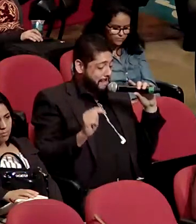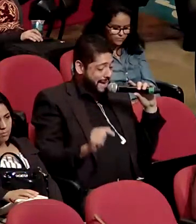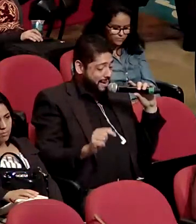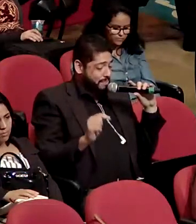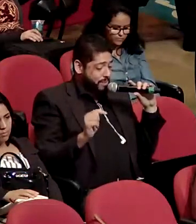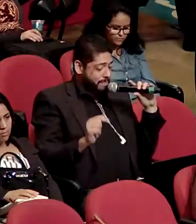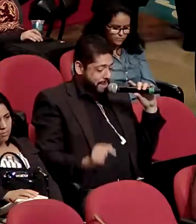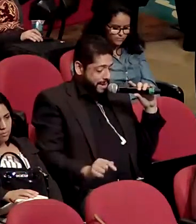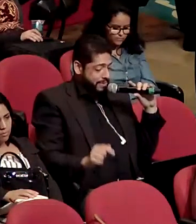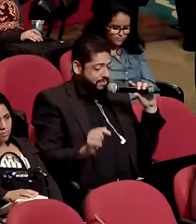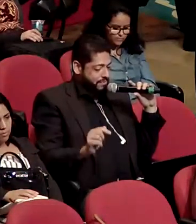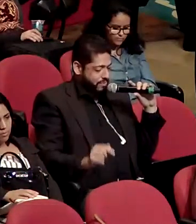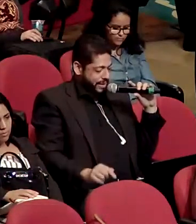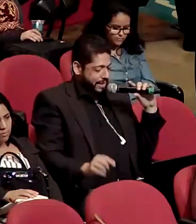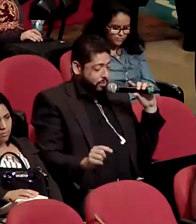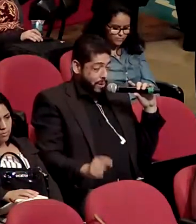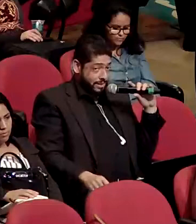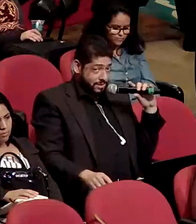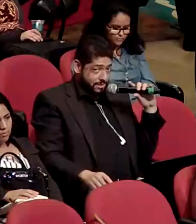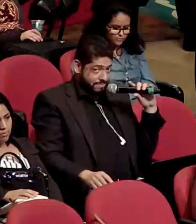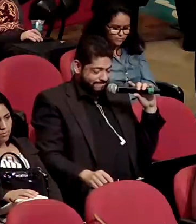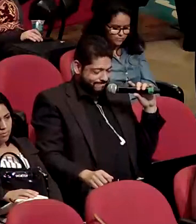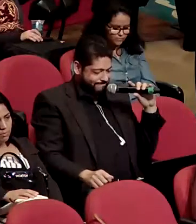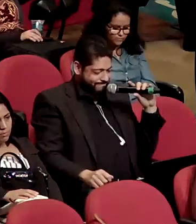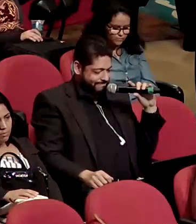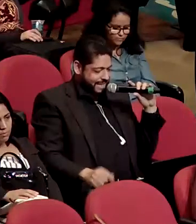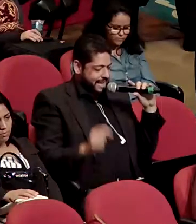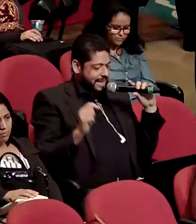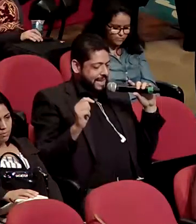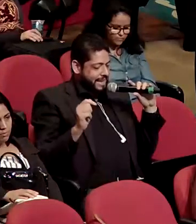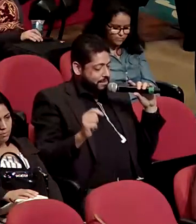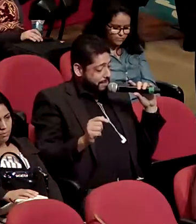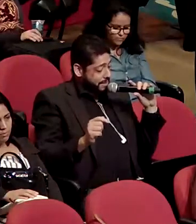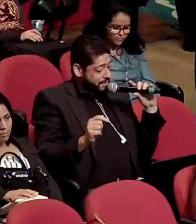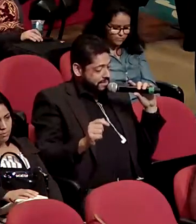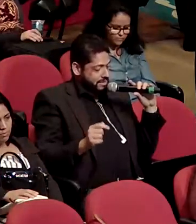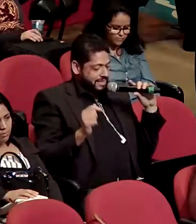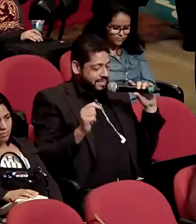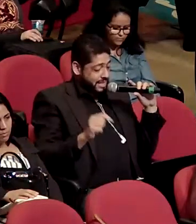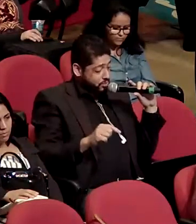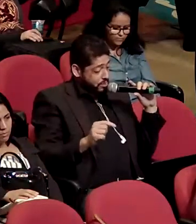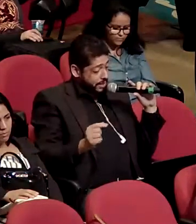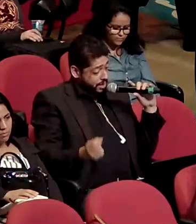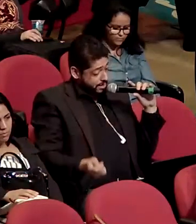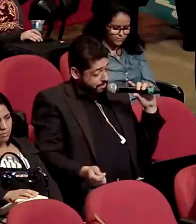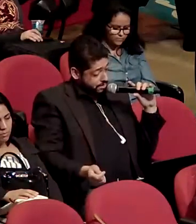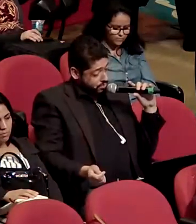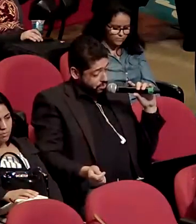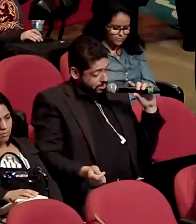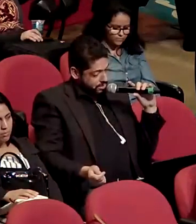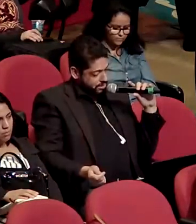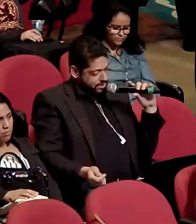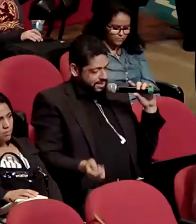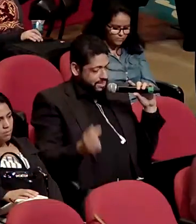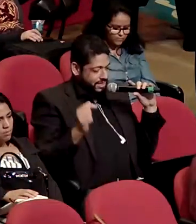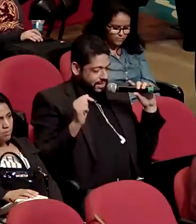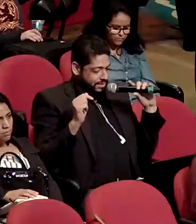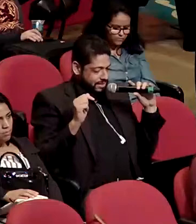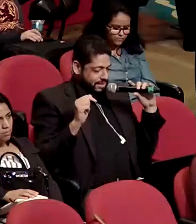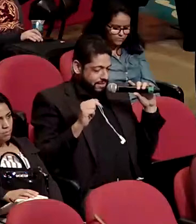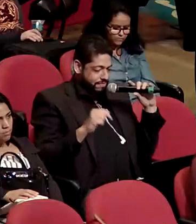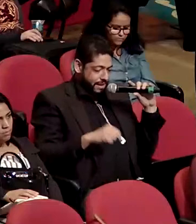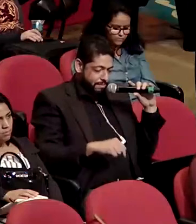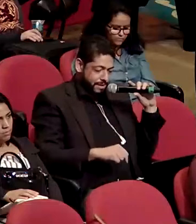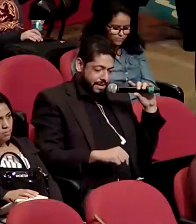by better prepared foreign ones? It means central economies workers